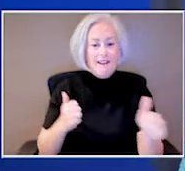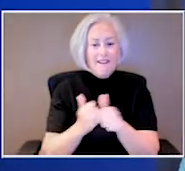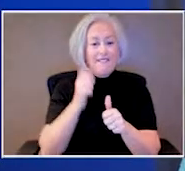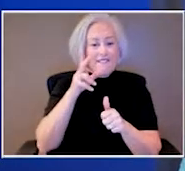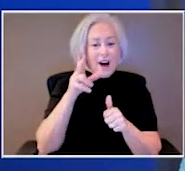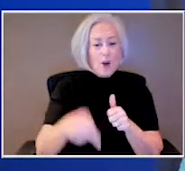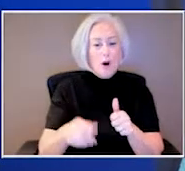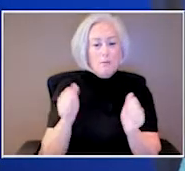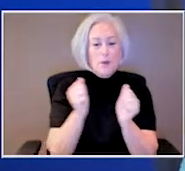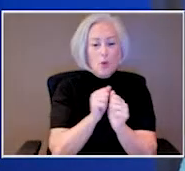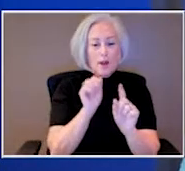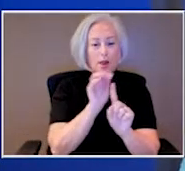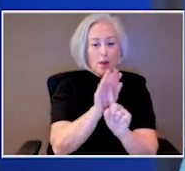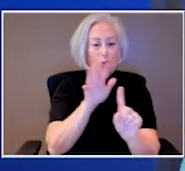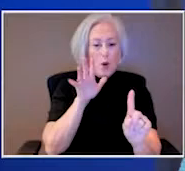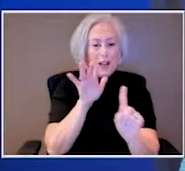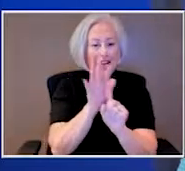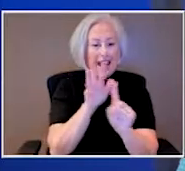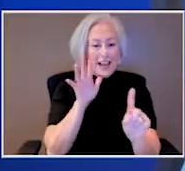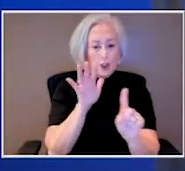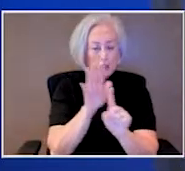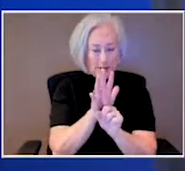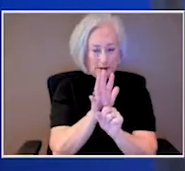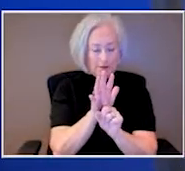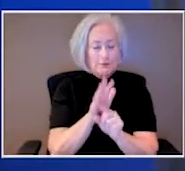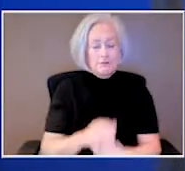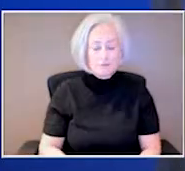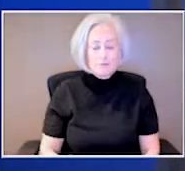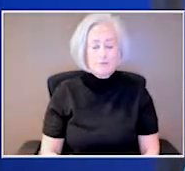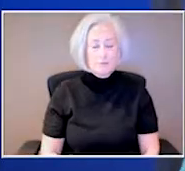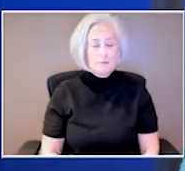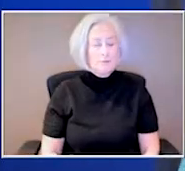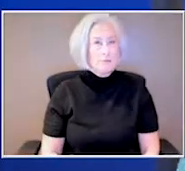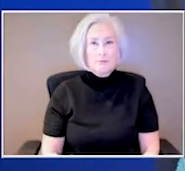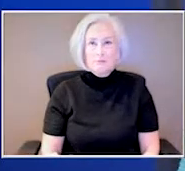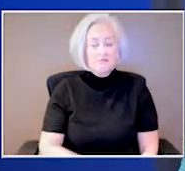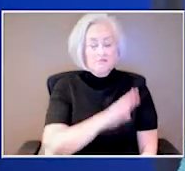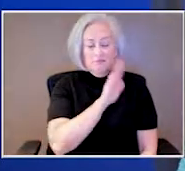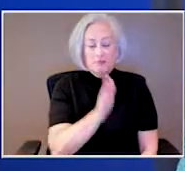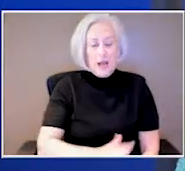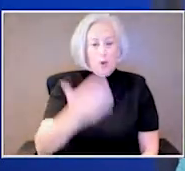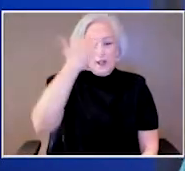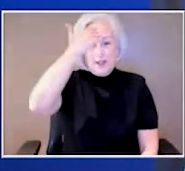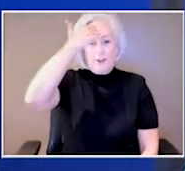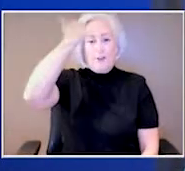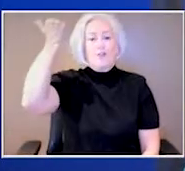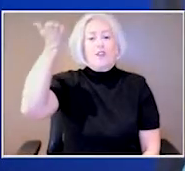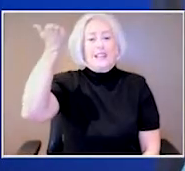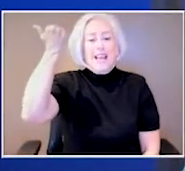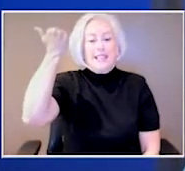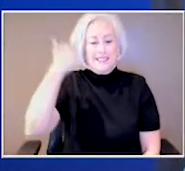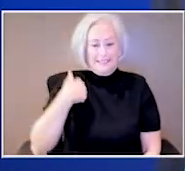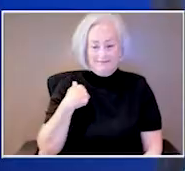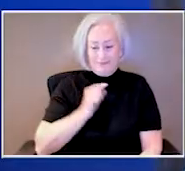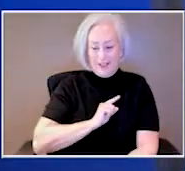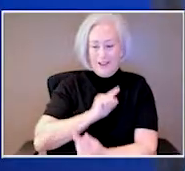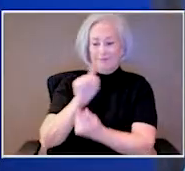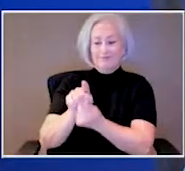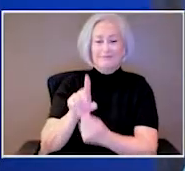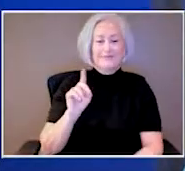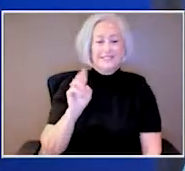radiation. But I'll never forget the day when I was visiting with Dr. Rosenthal, and he said,